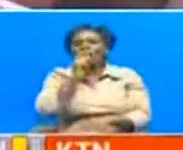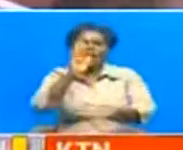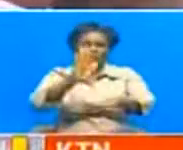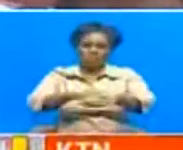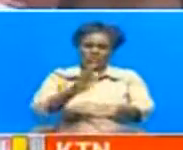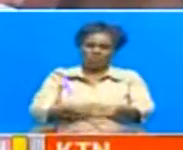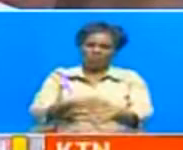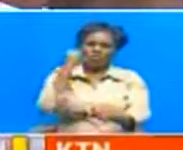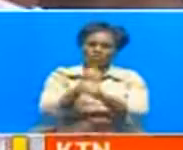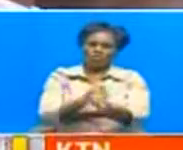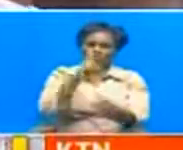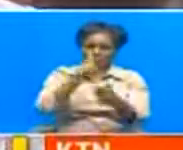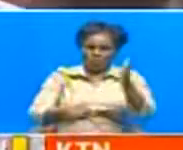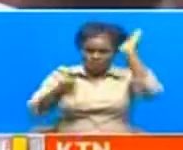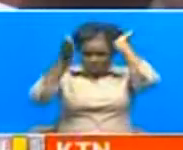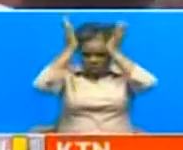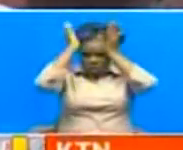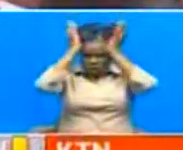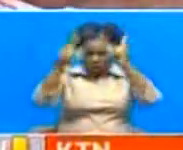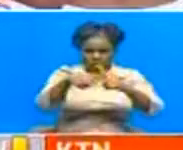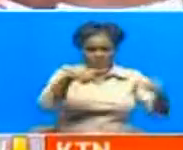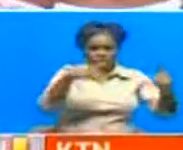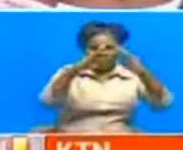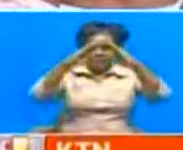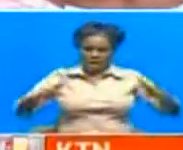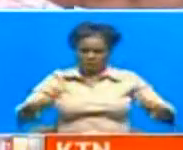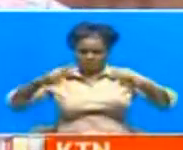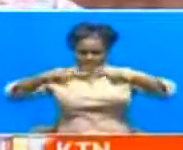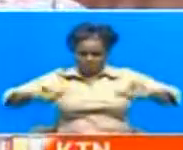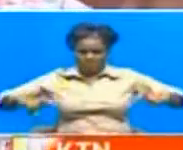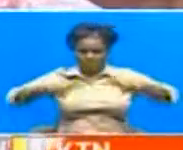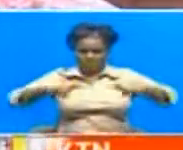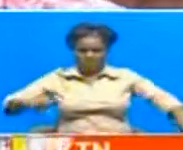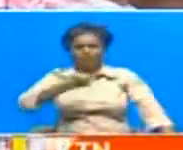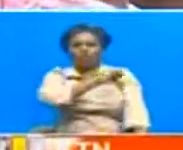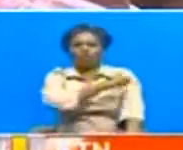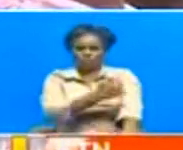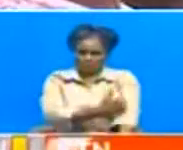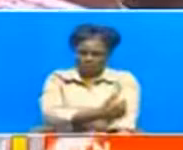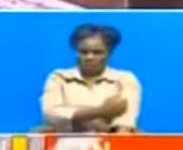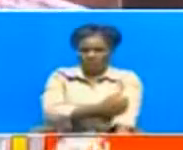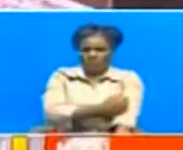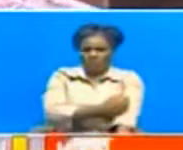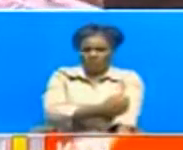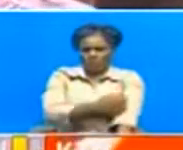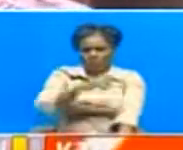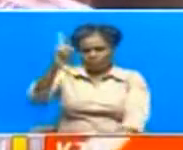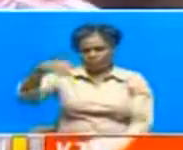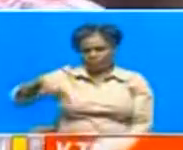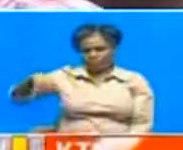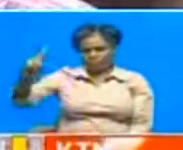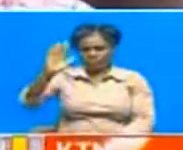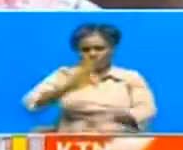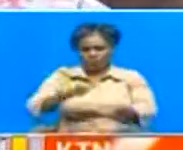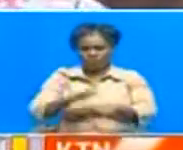you're supposed to do is that you take the donkey to a slaughterhouse, it is inspected by the inspecting authority, and it is passed for as fit for